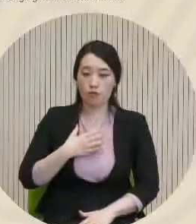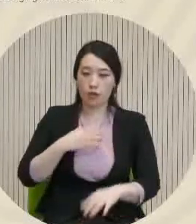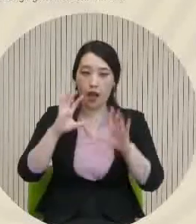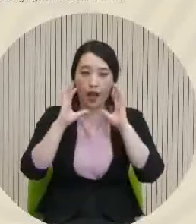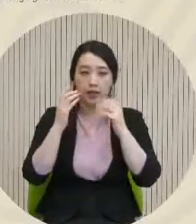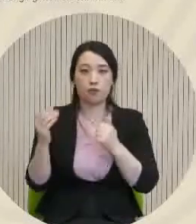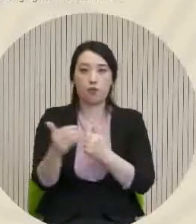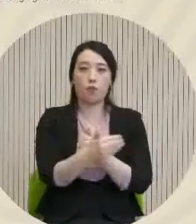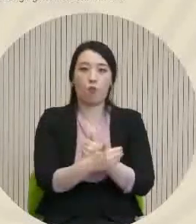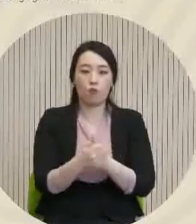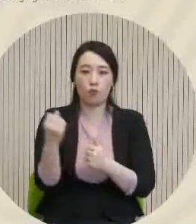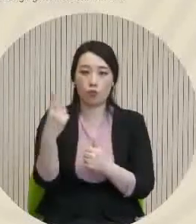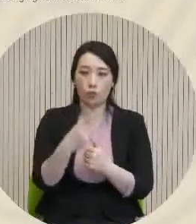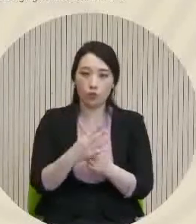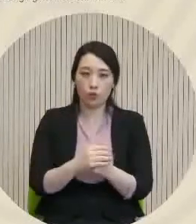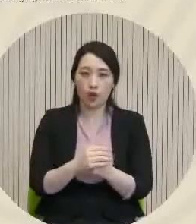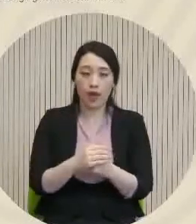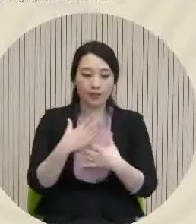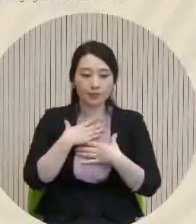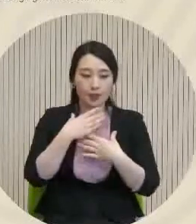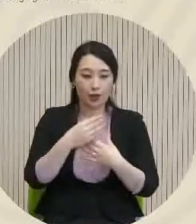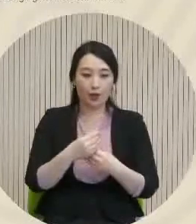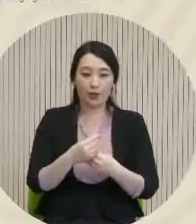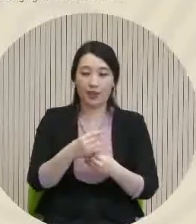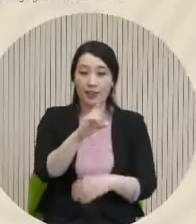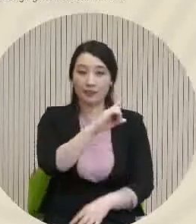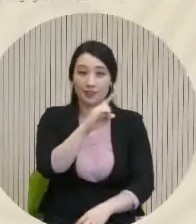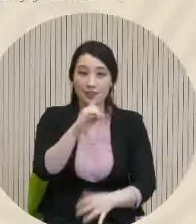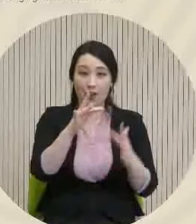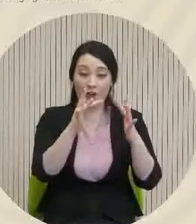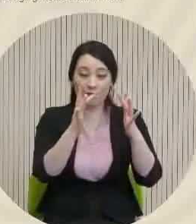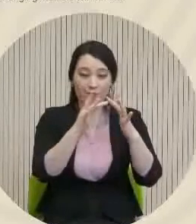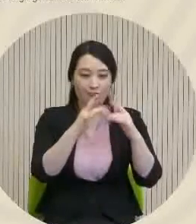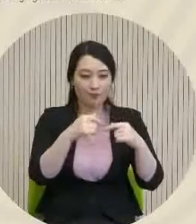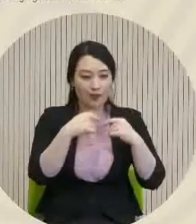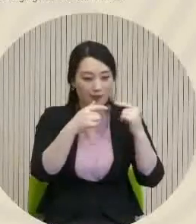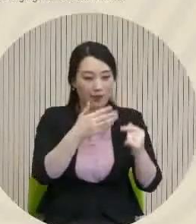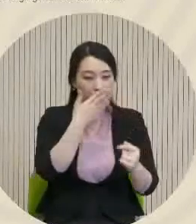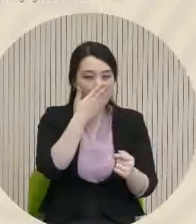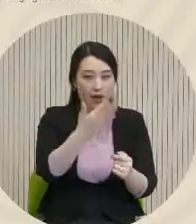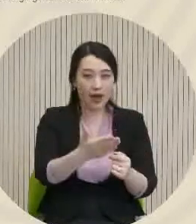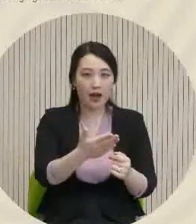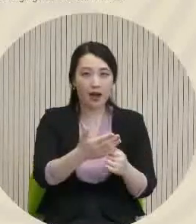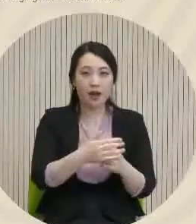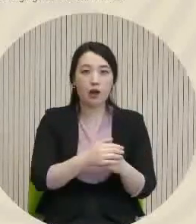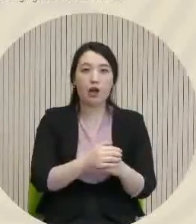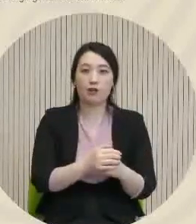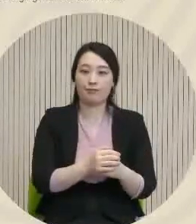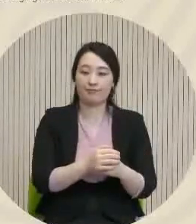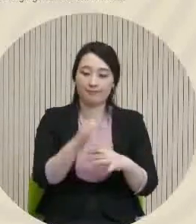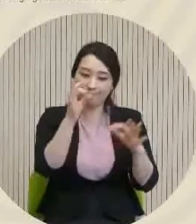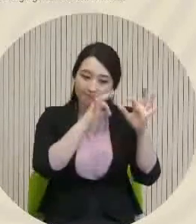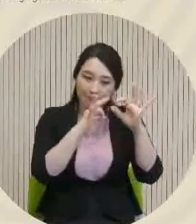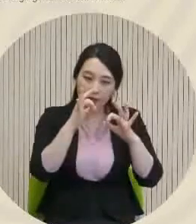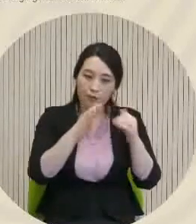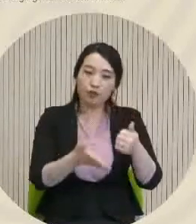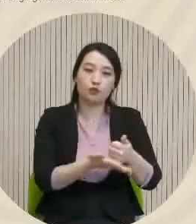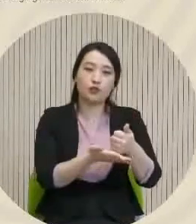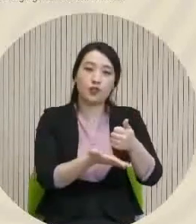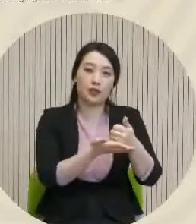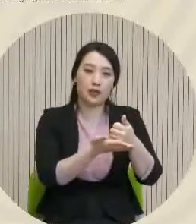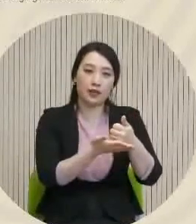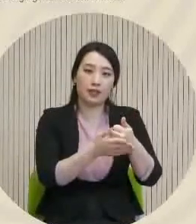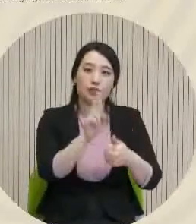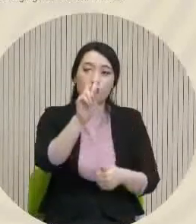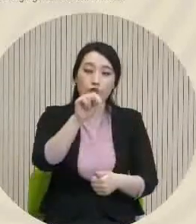to protect children from danger and to make a digital platform enjoyed by children